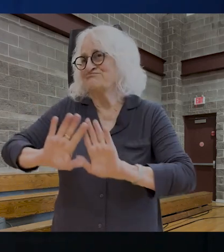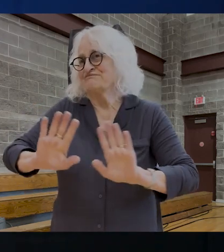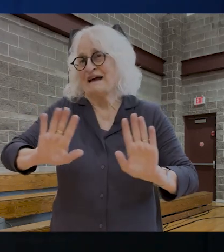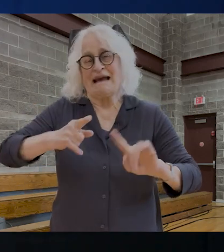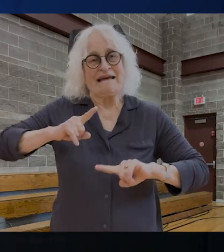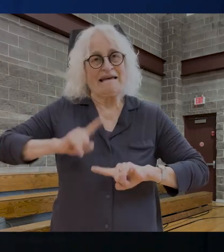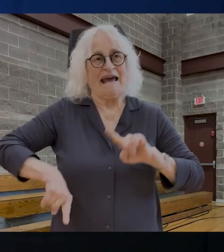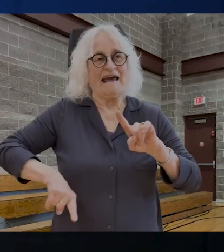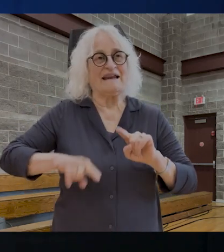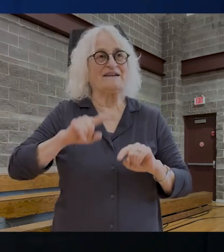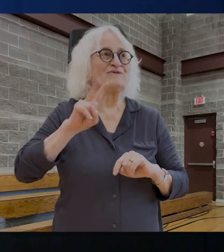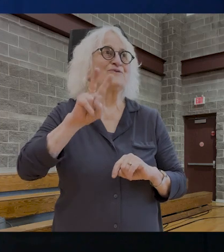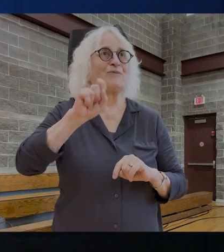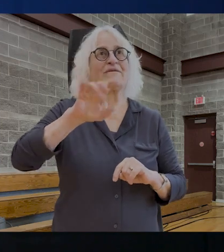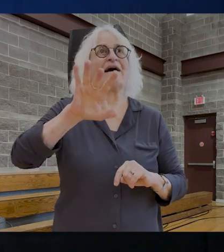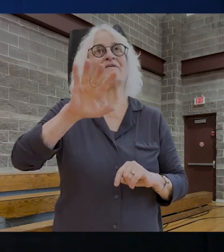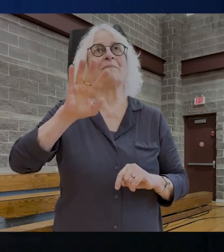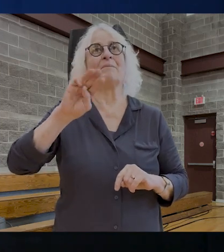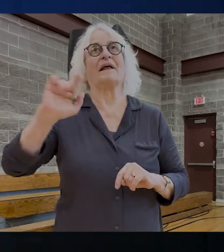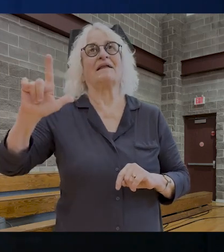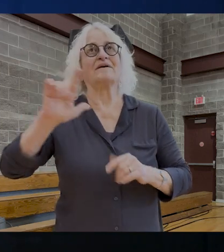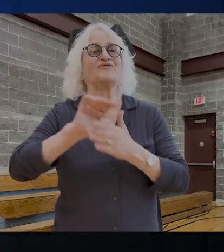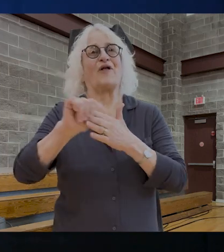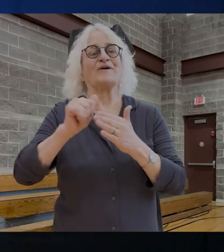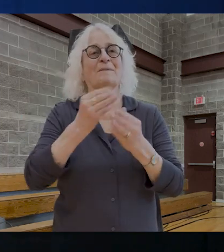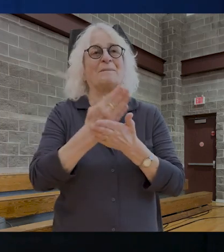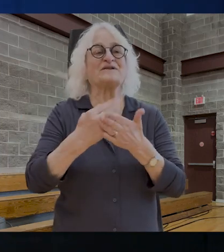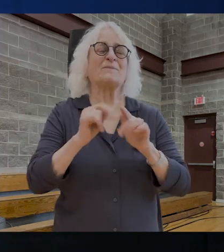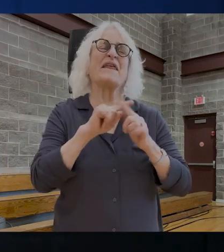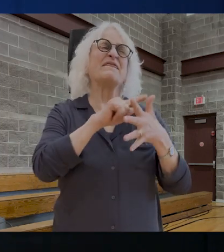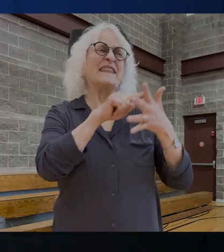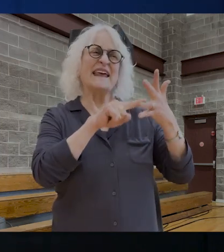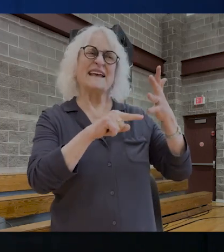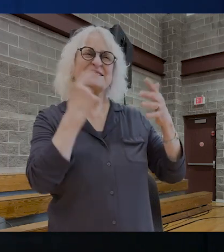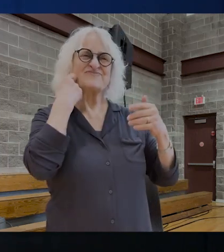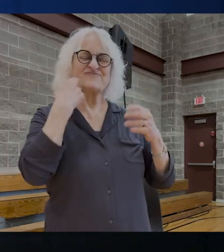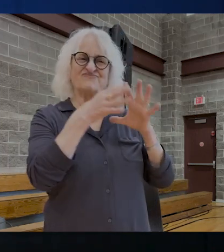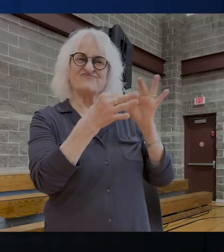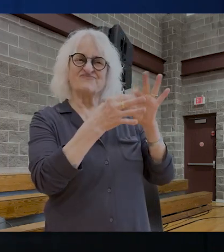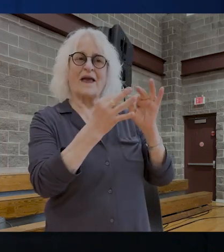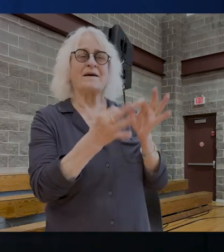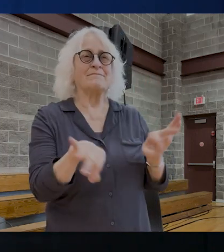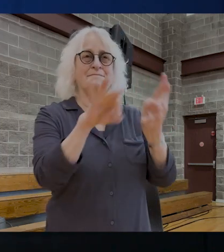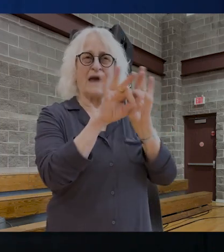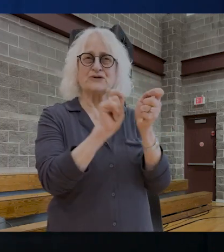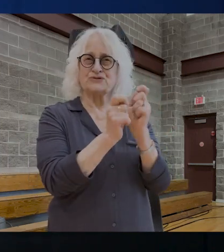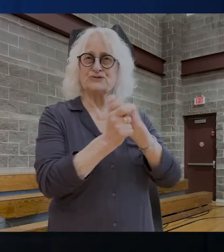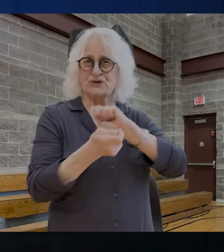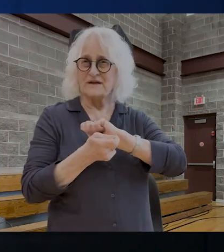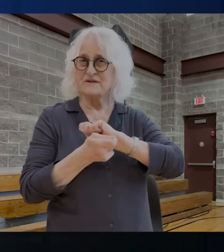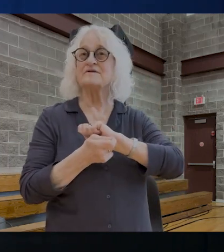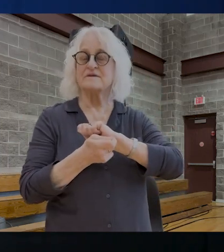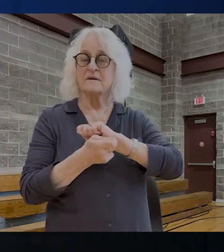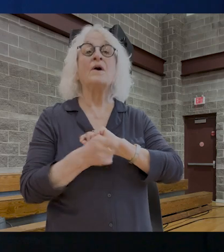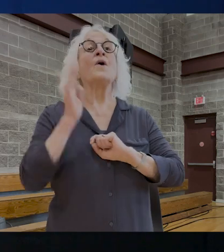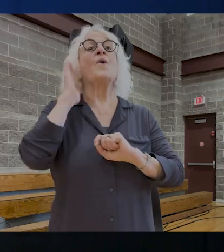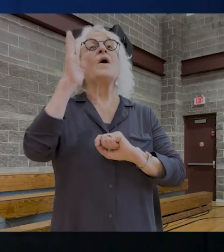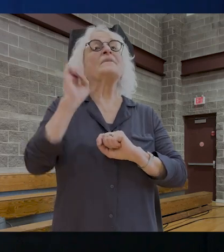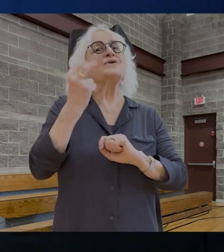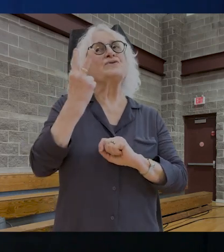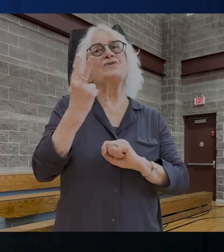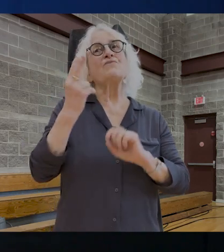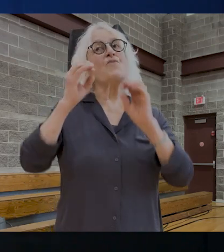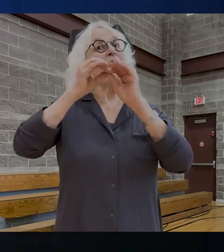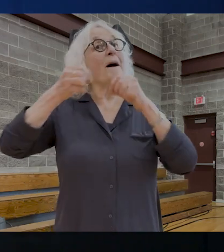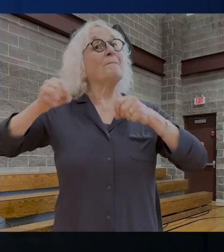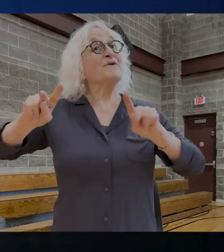City's $2.5 billion budget, but those are the major changes. There will be two other